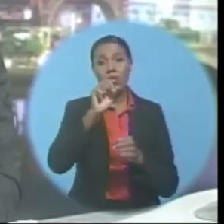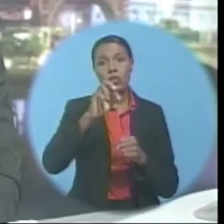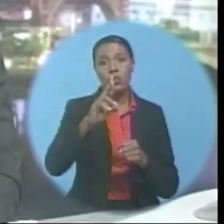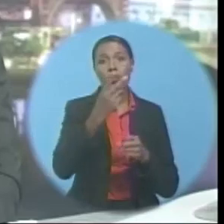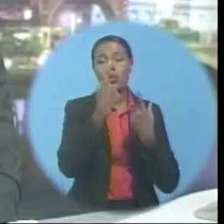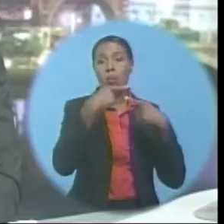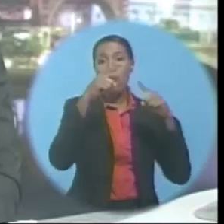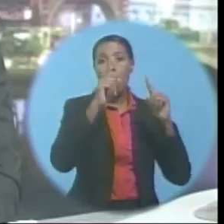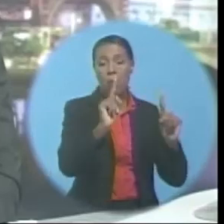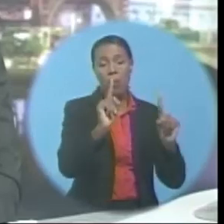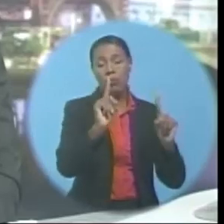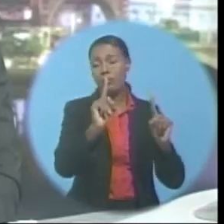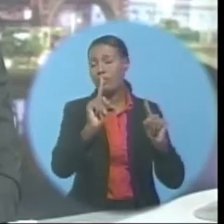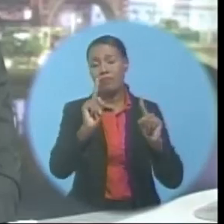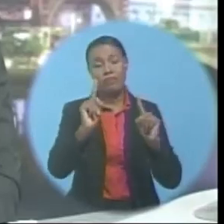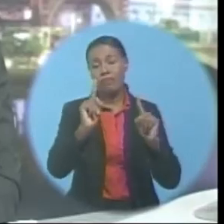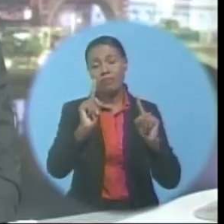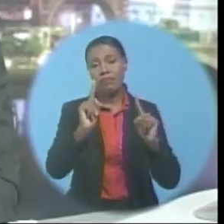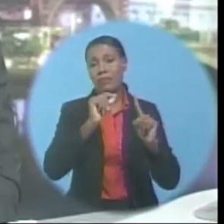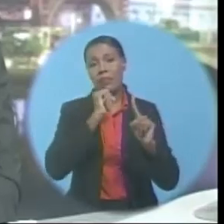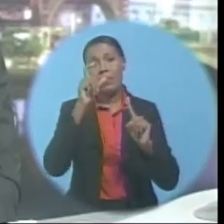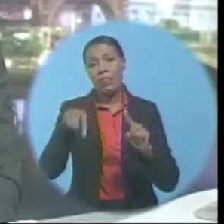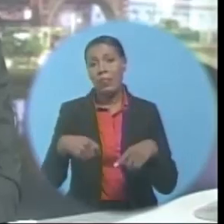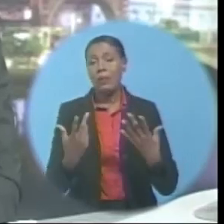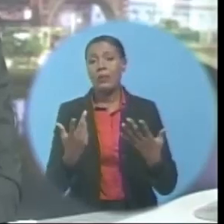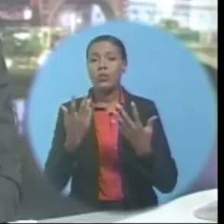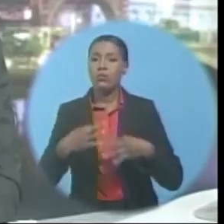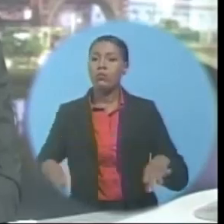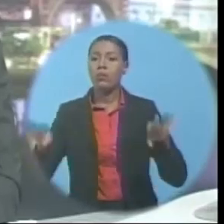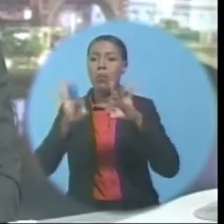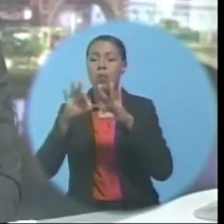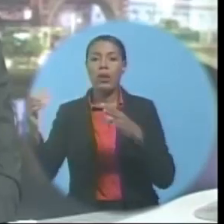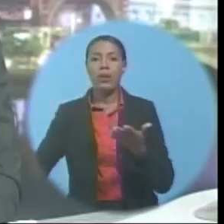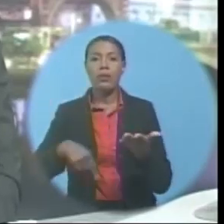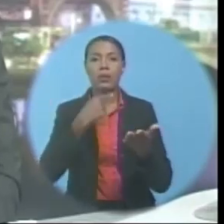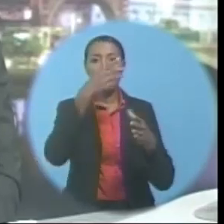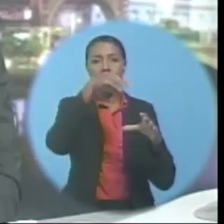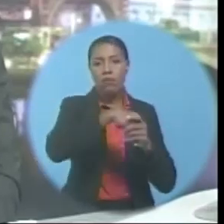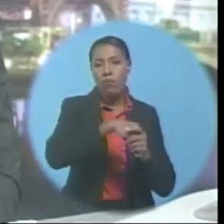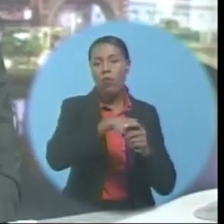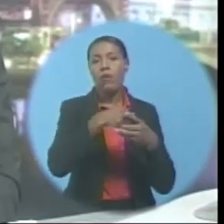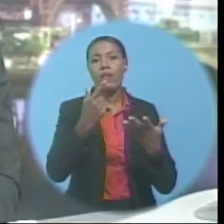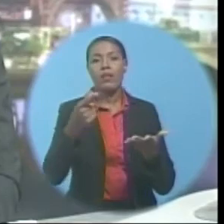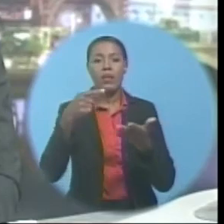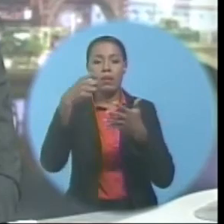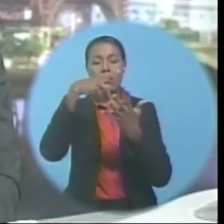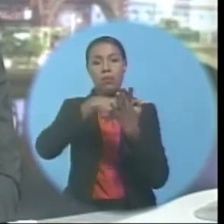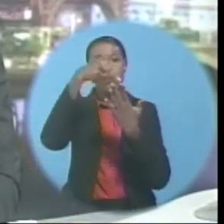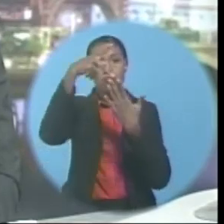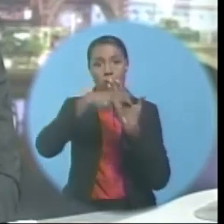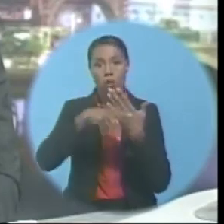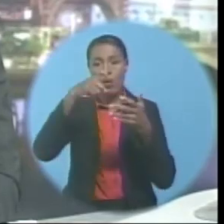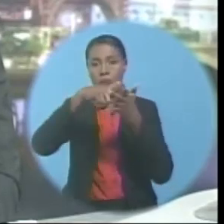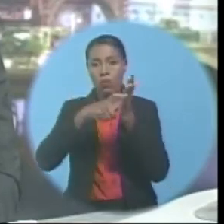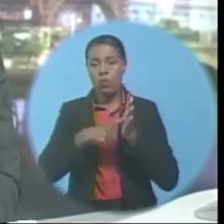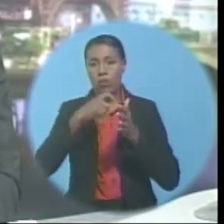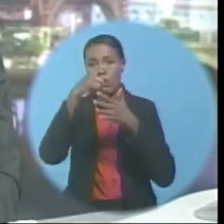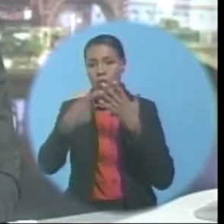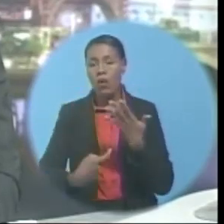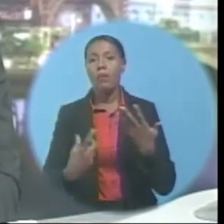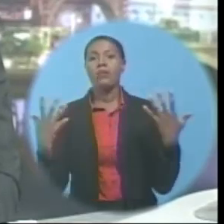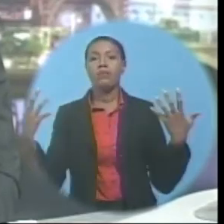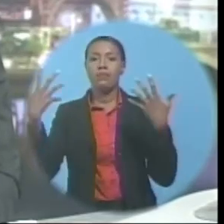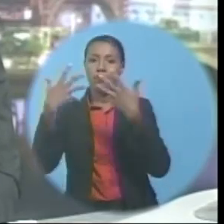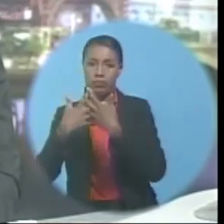a mandatory requirement of their programs. Minister Dale Singh says there are currently 296